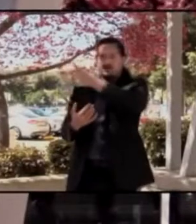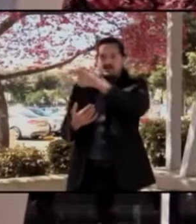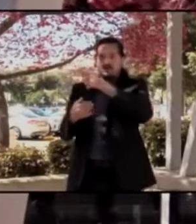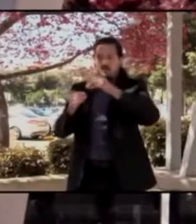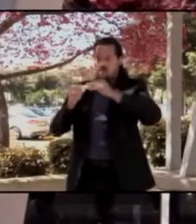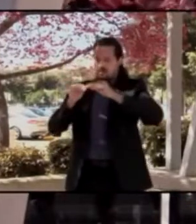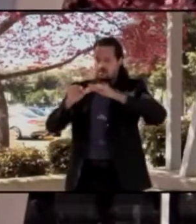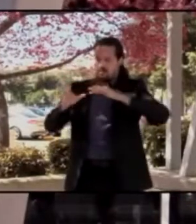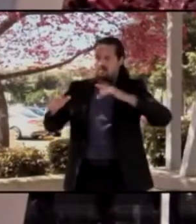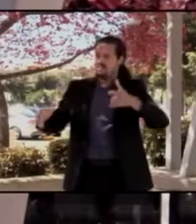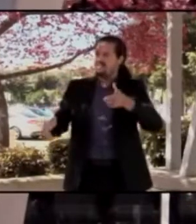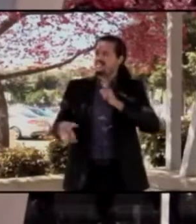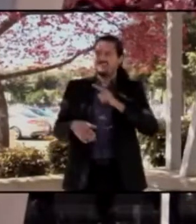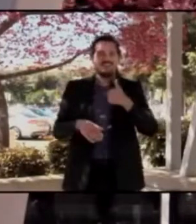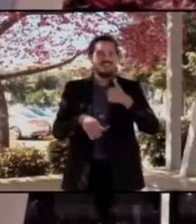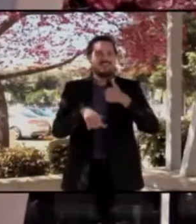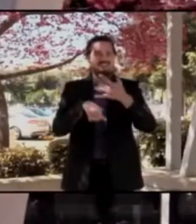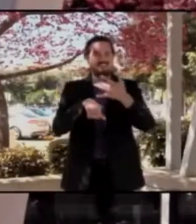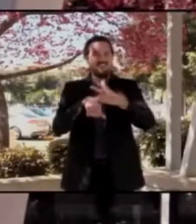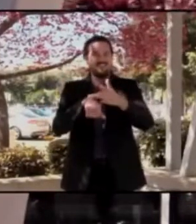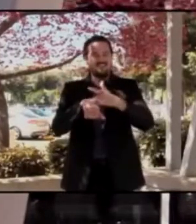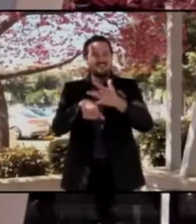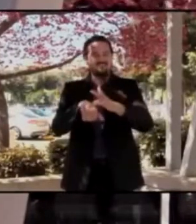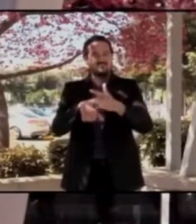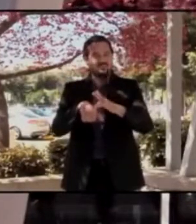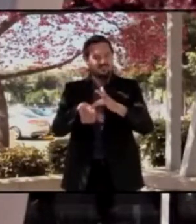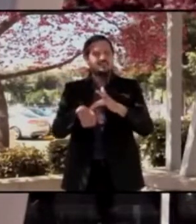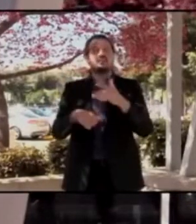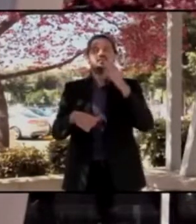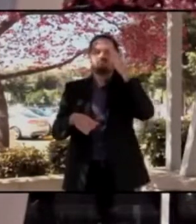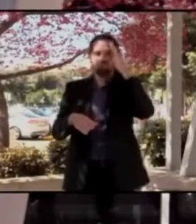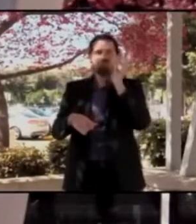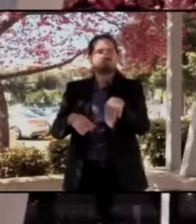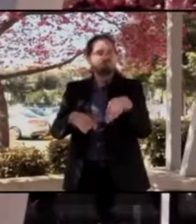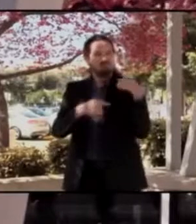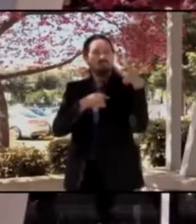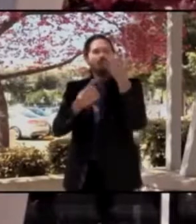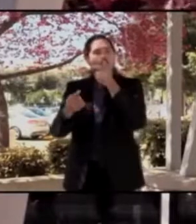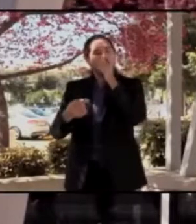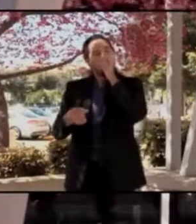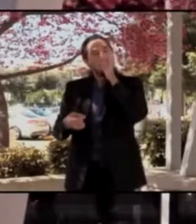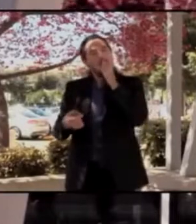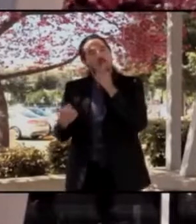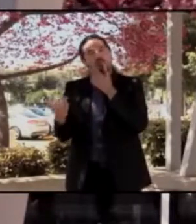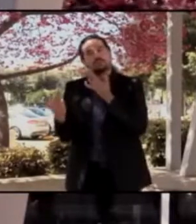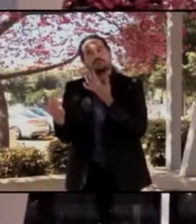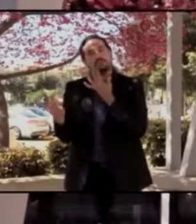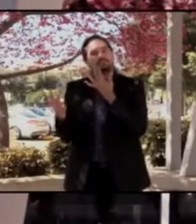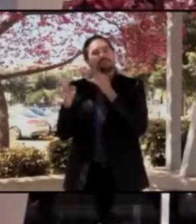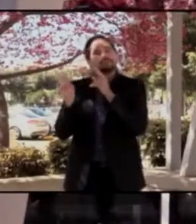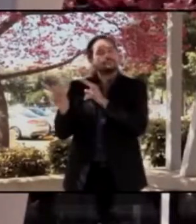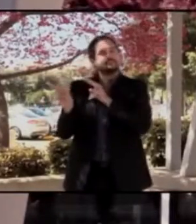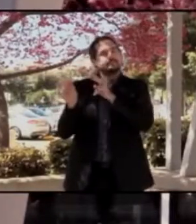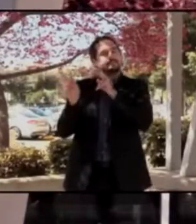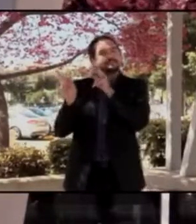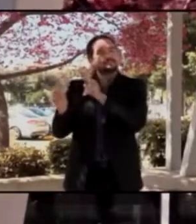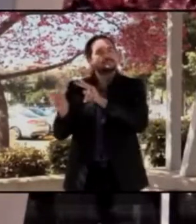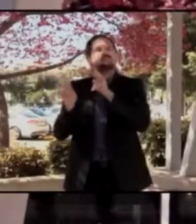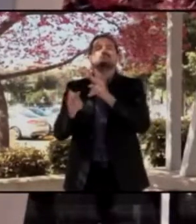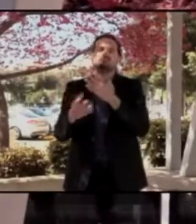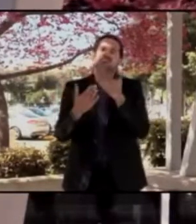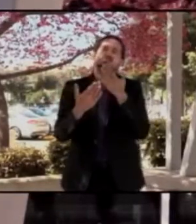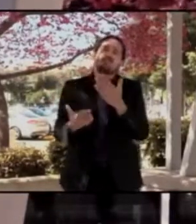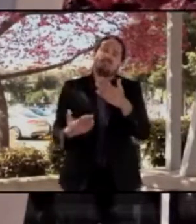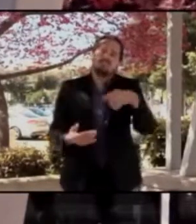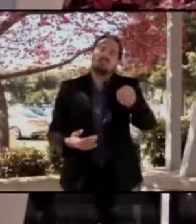to continue our effort, and hopefully by early in the summer we will complete our effort. But again,